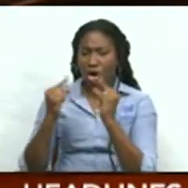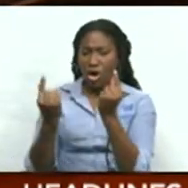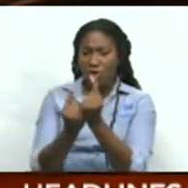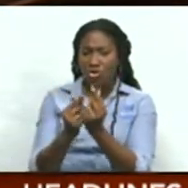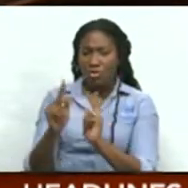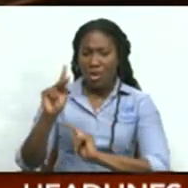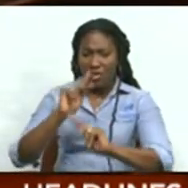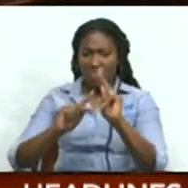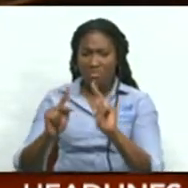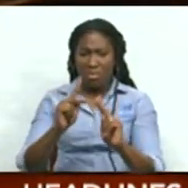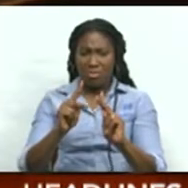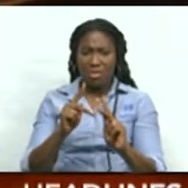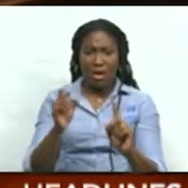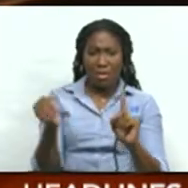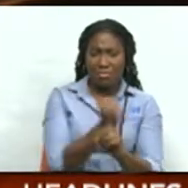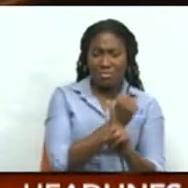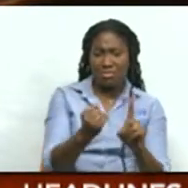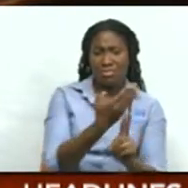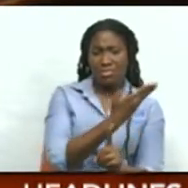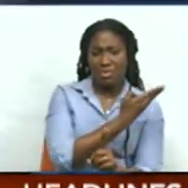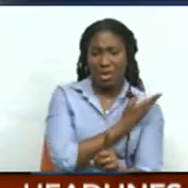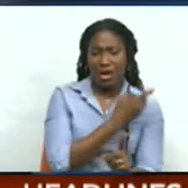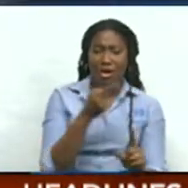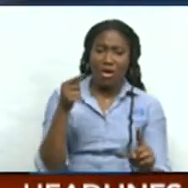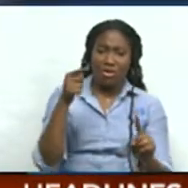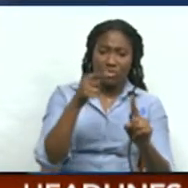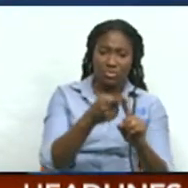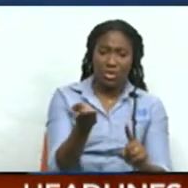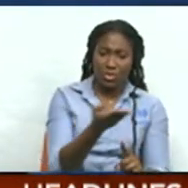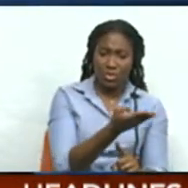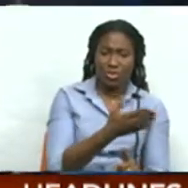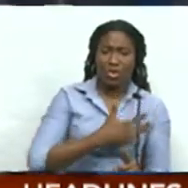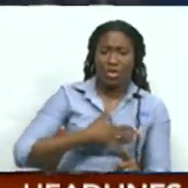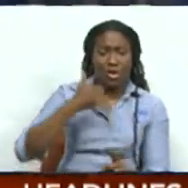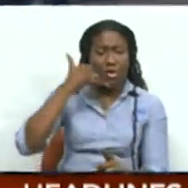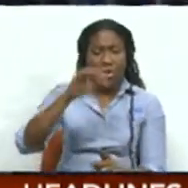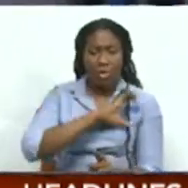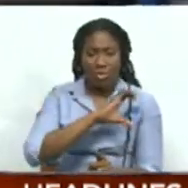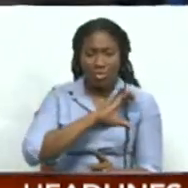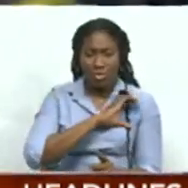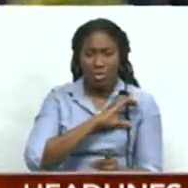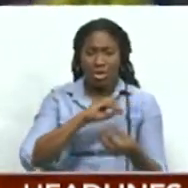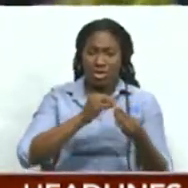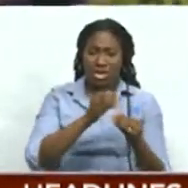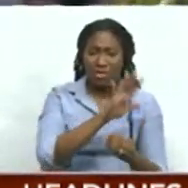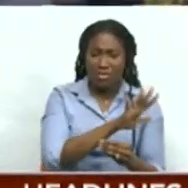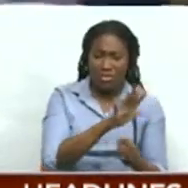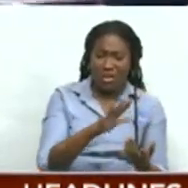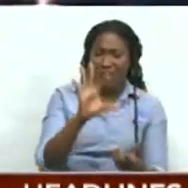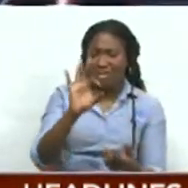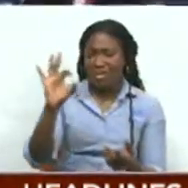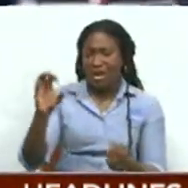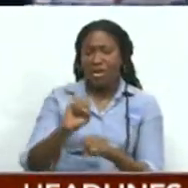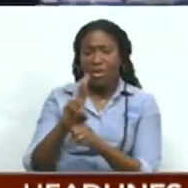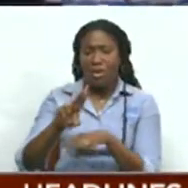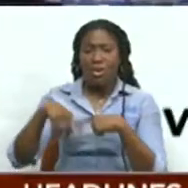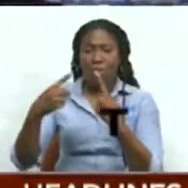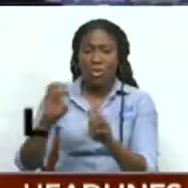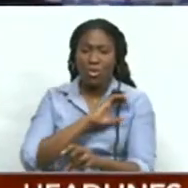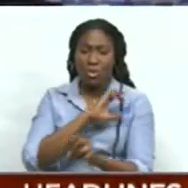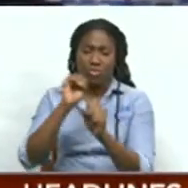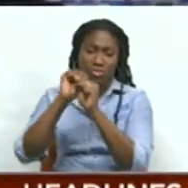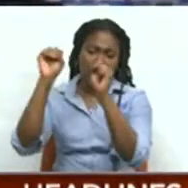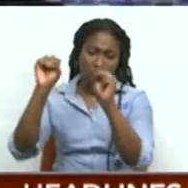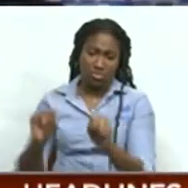death. The family wants anyone with information to contact the police at 555-999, the nearest police station, or Crime